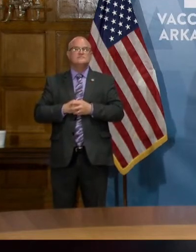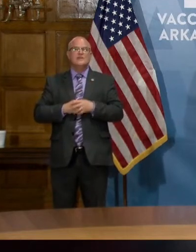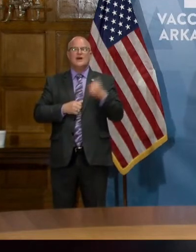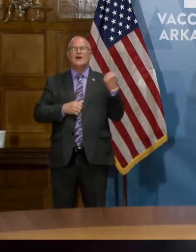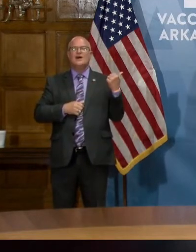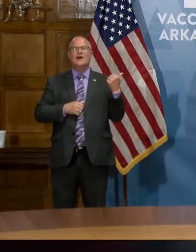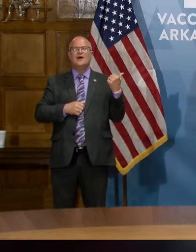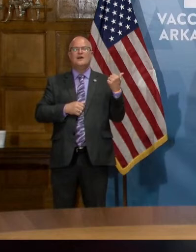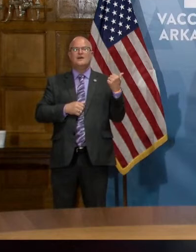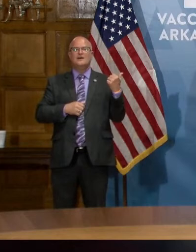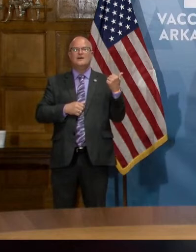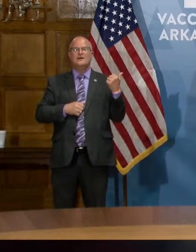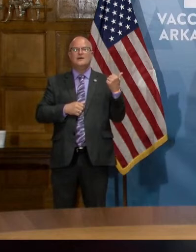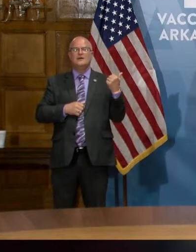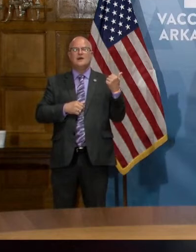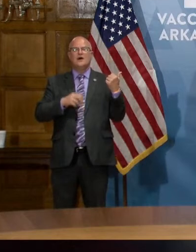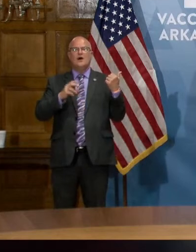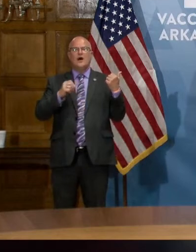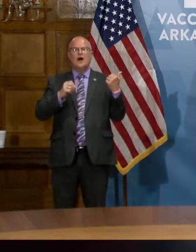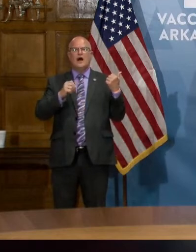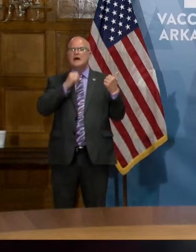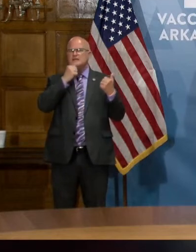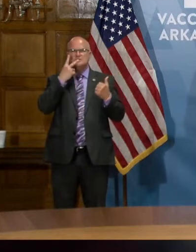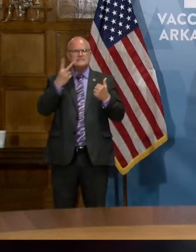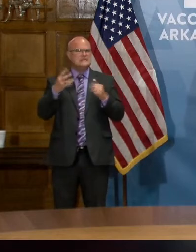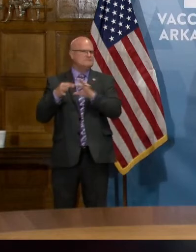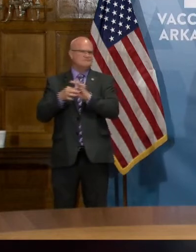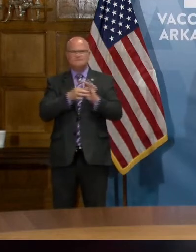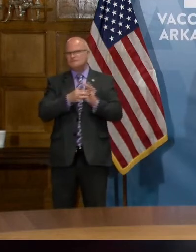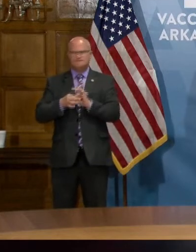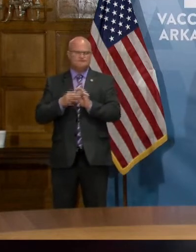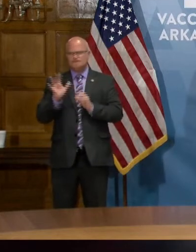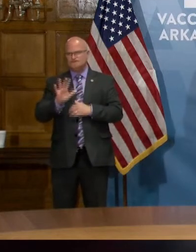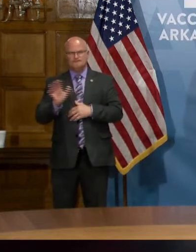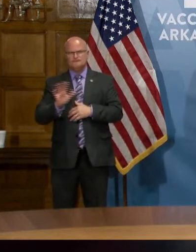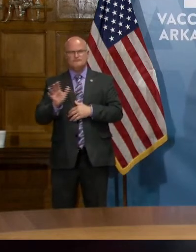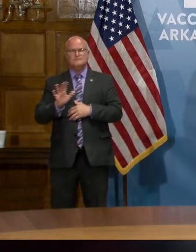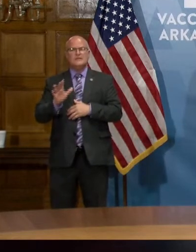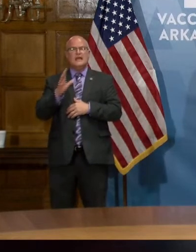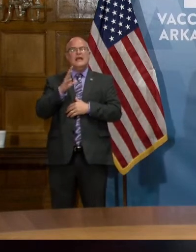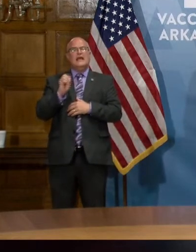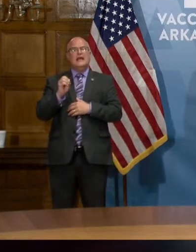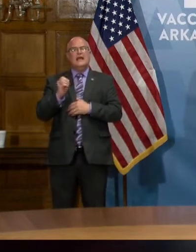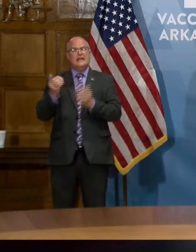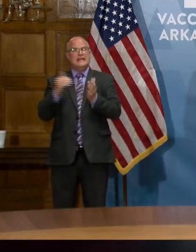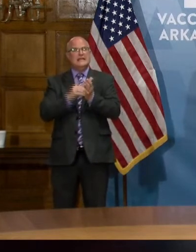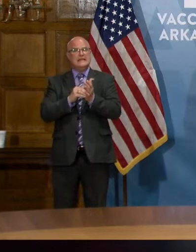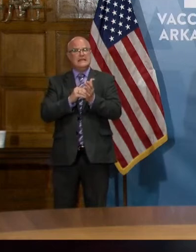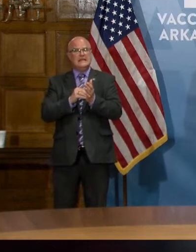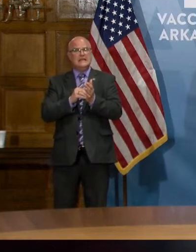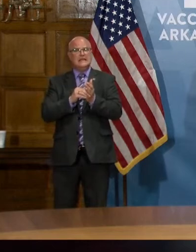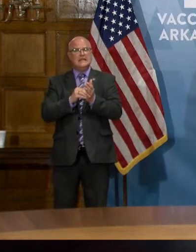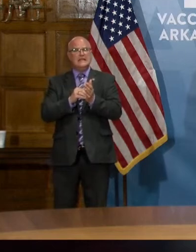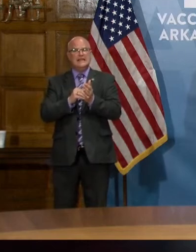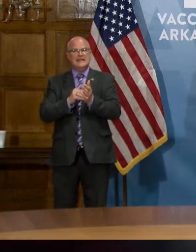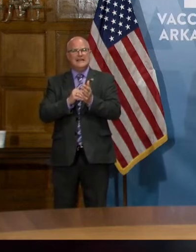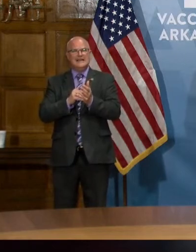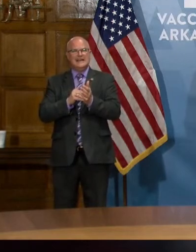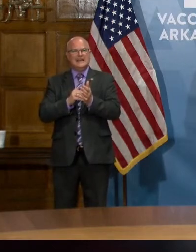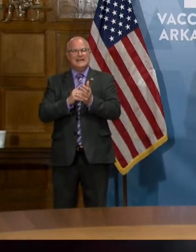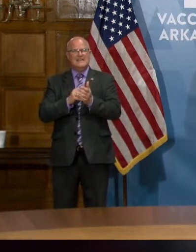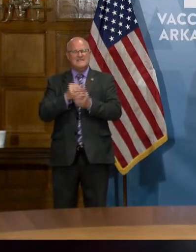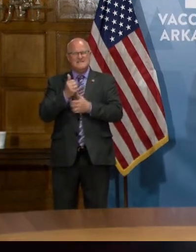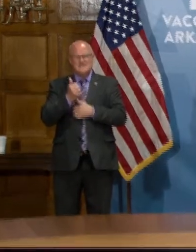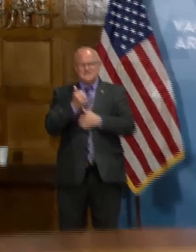No, no, I don't see any relationship there. And again, there's a